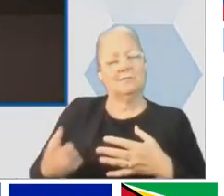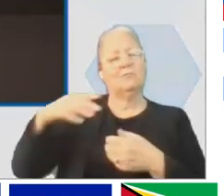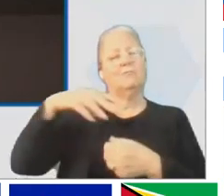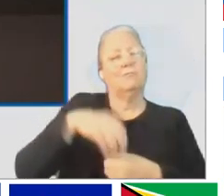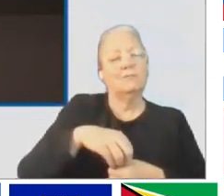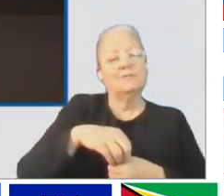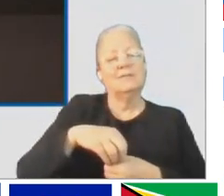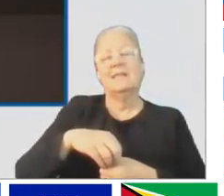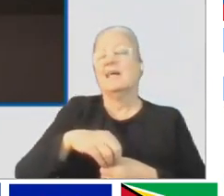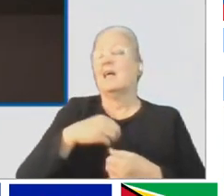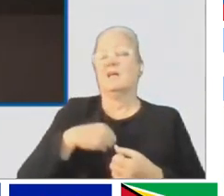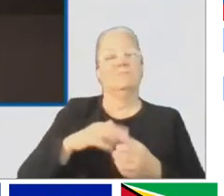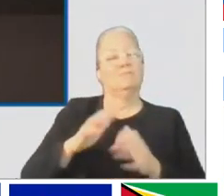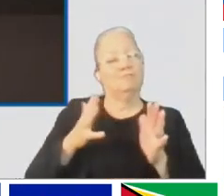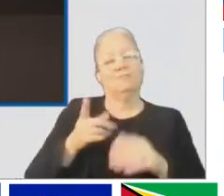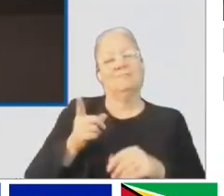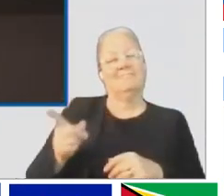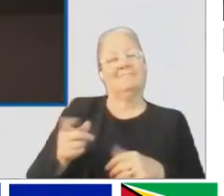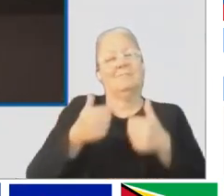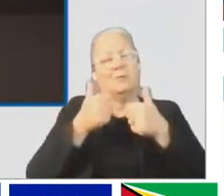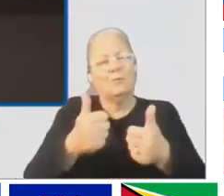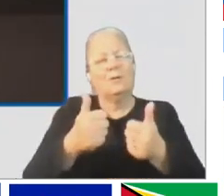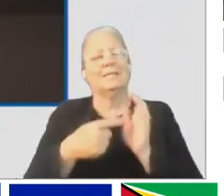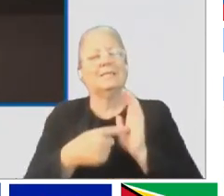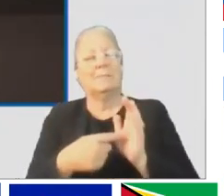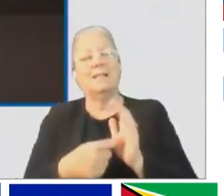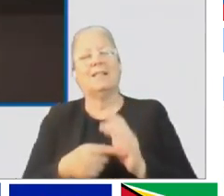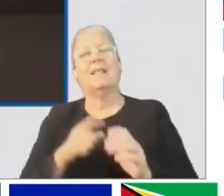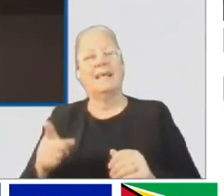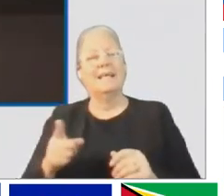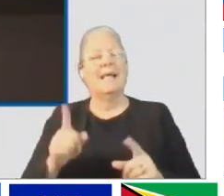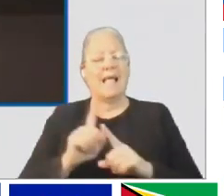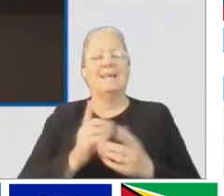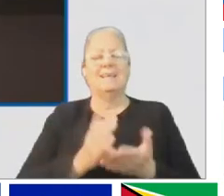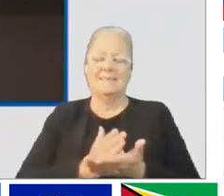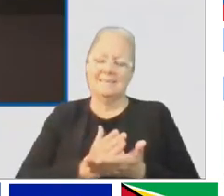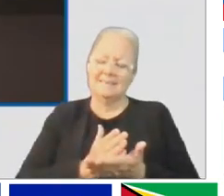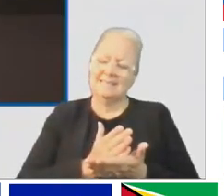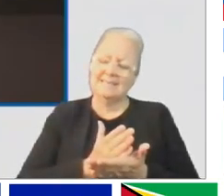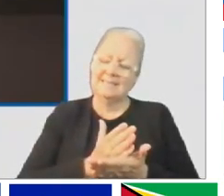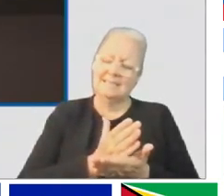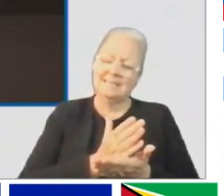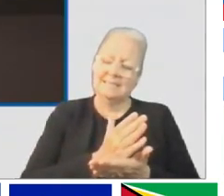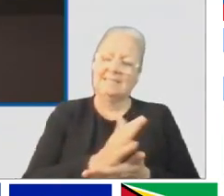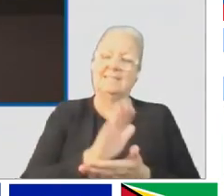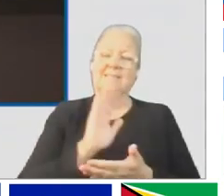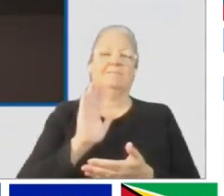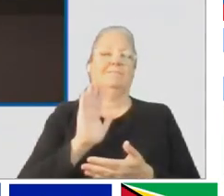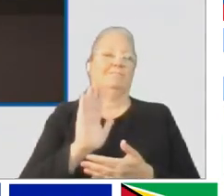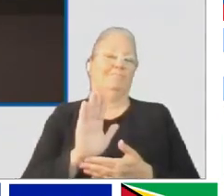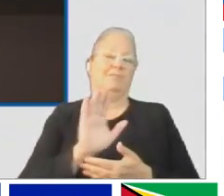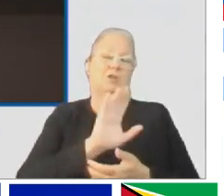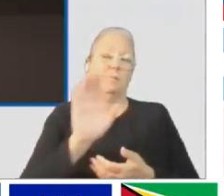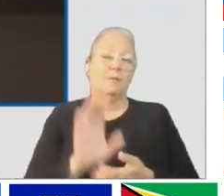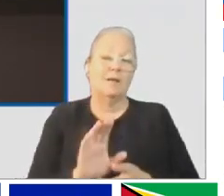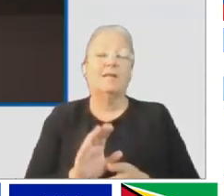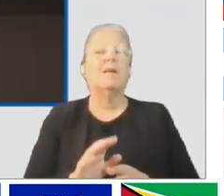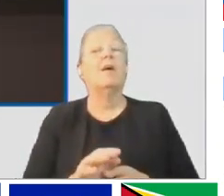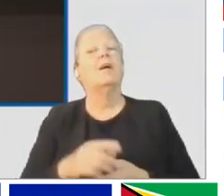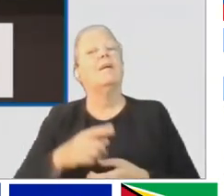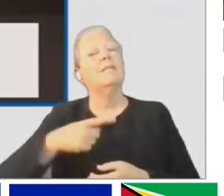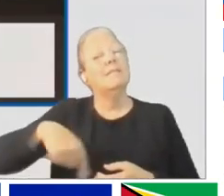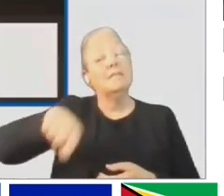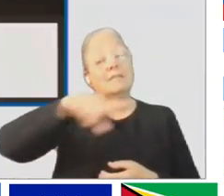what resilient people, especially in the Caribbean, look like. So on behalf of everyone here, I mean, we're coming to you live from the Jamaica Conference